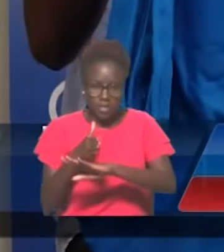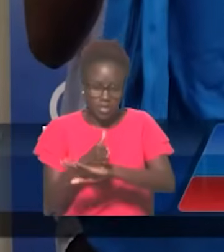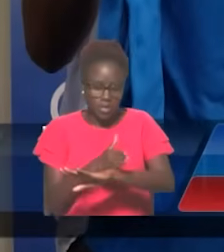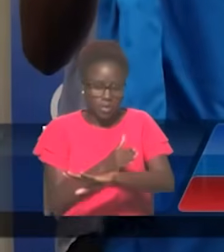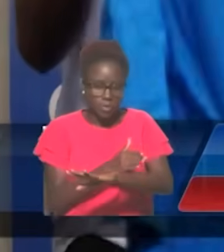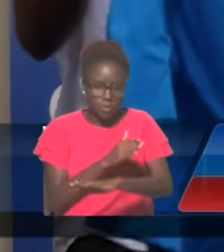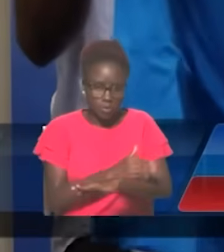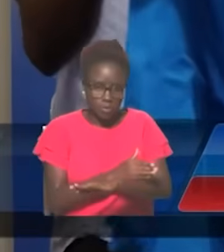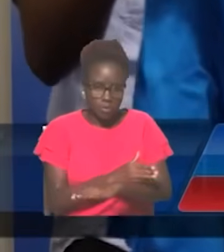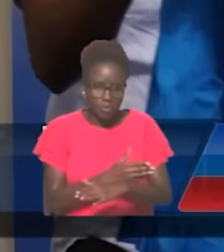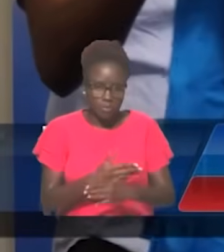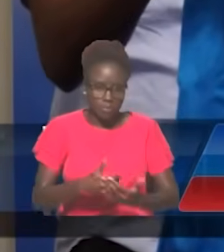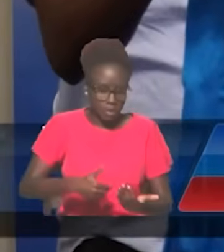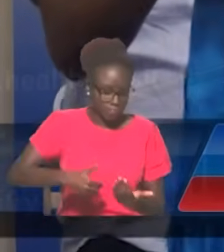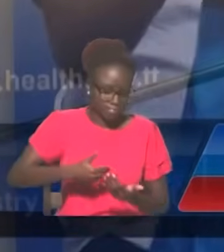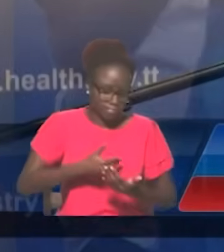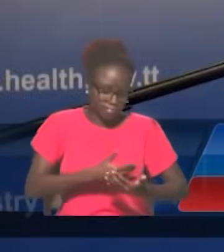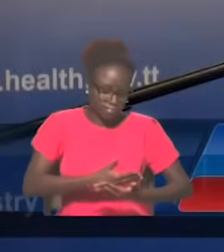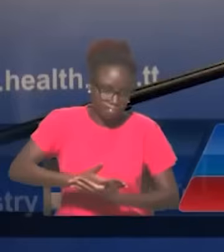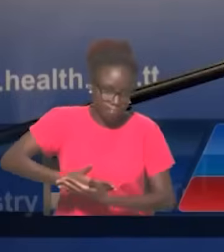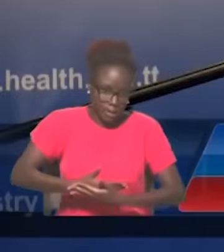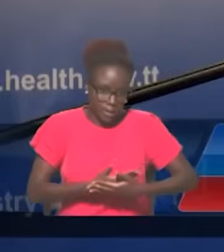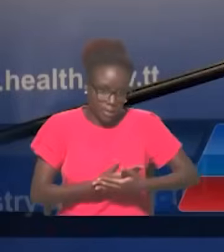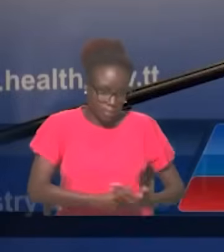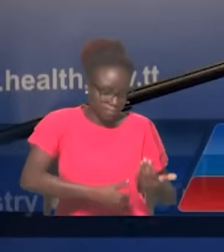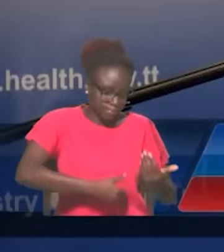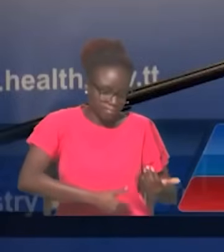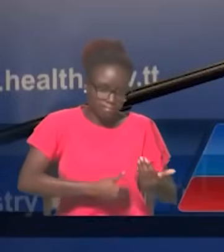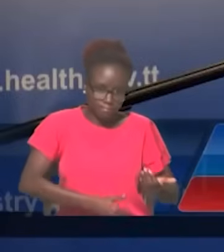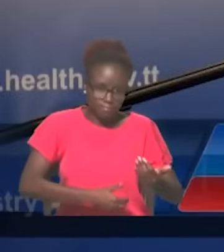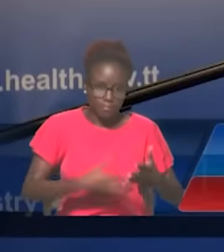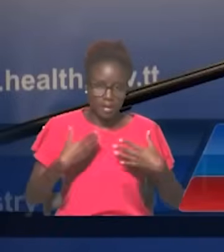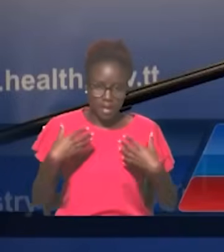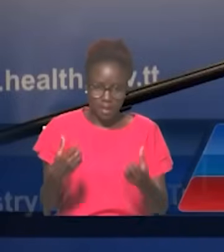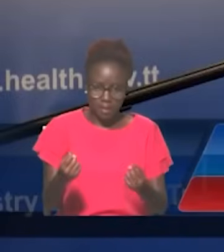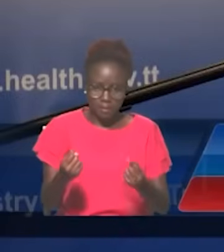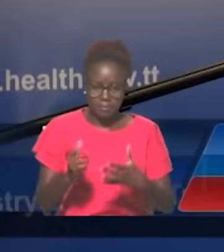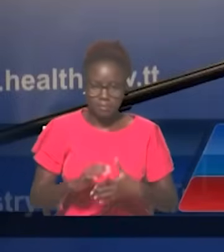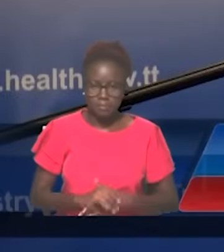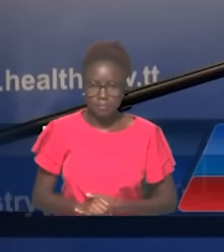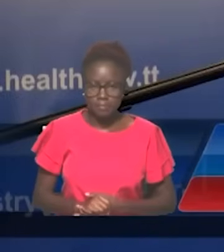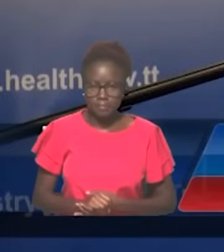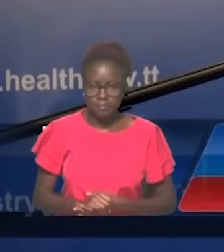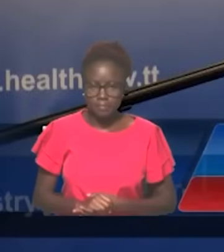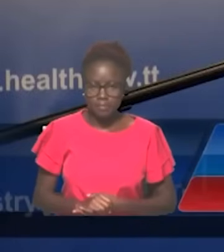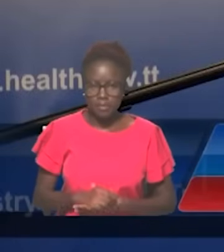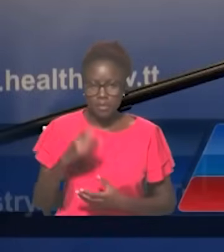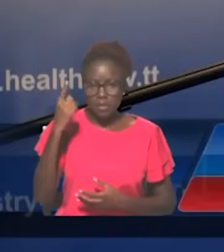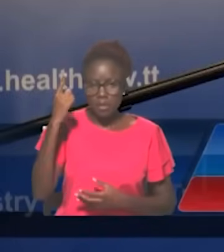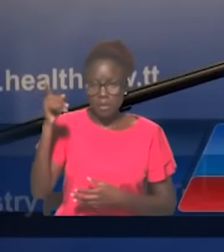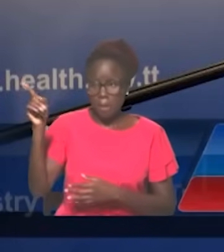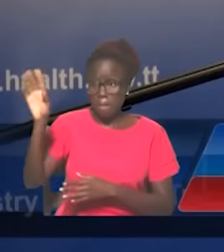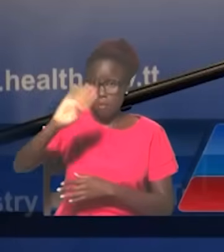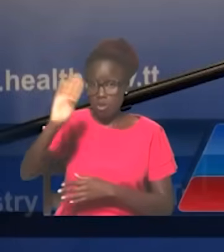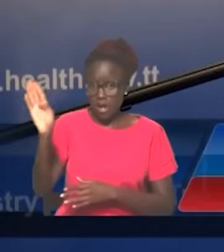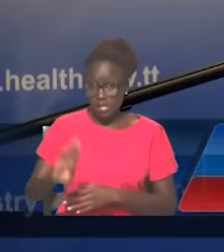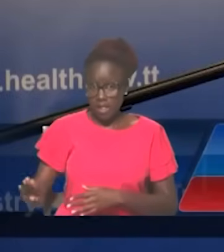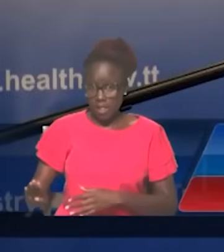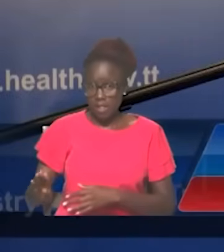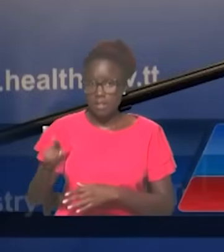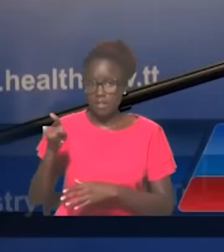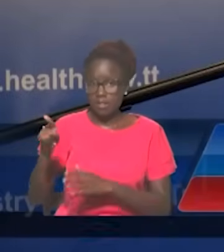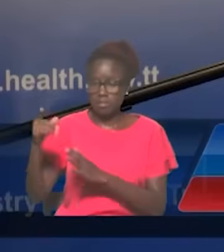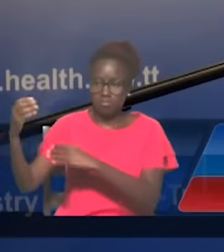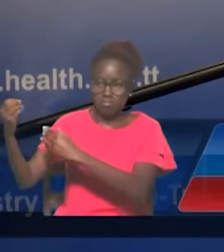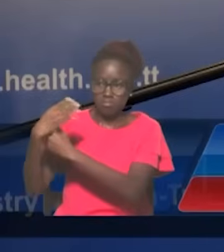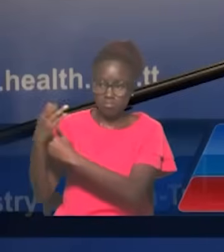health outcomes. So we are therefore taking decisive steps with the support of the Federative Republic of Brazil and technical